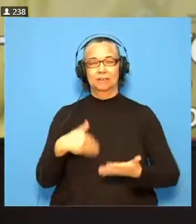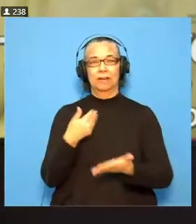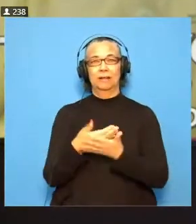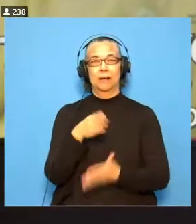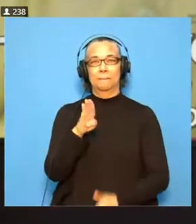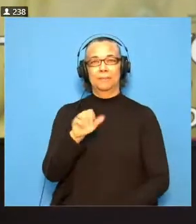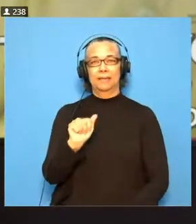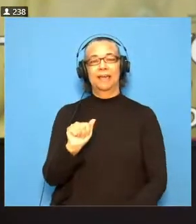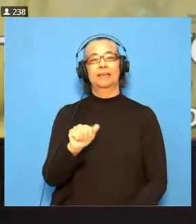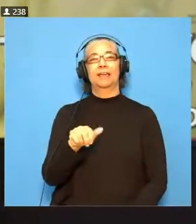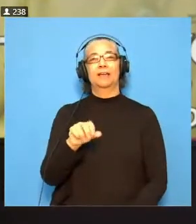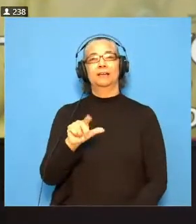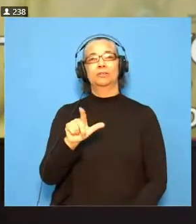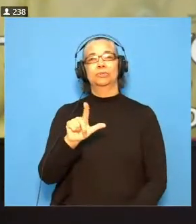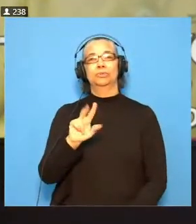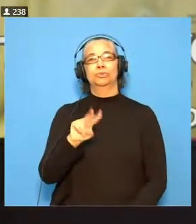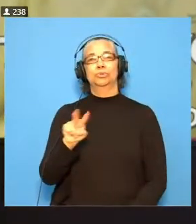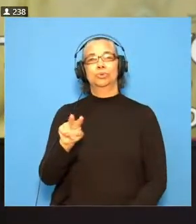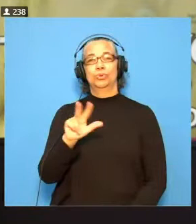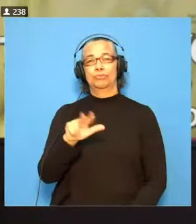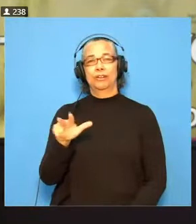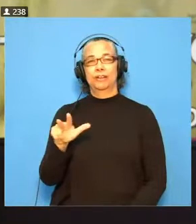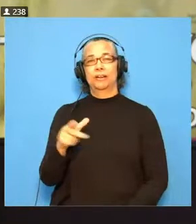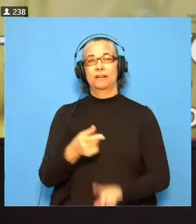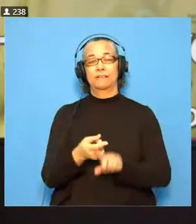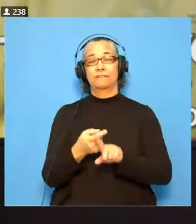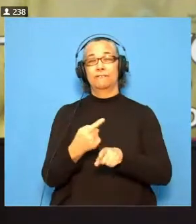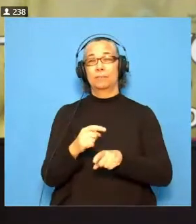Flight 2233 from London on the 3rd